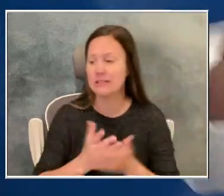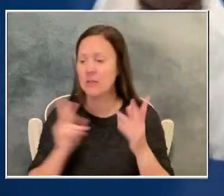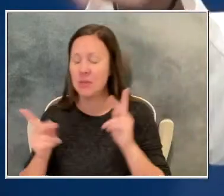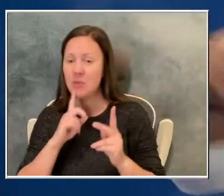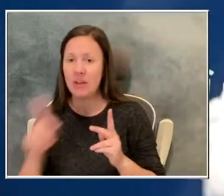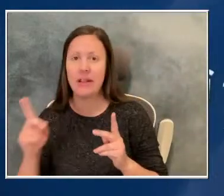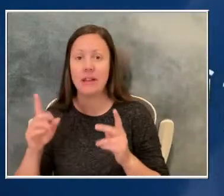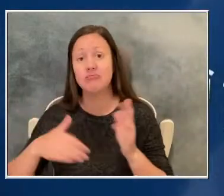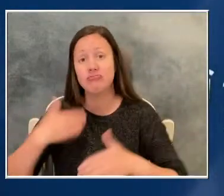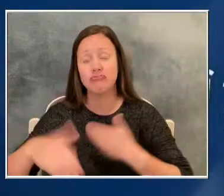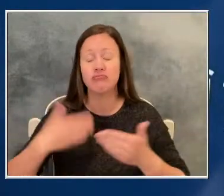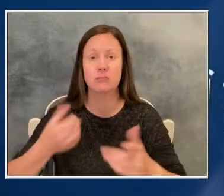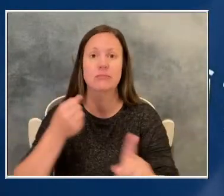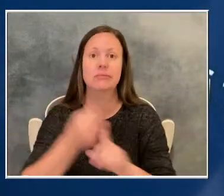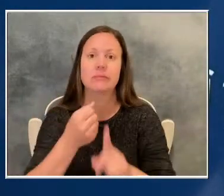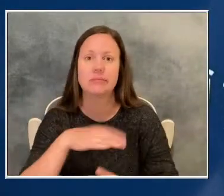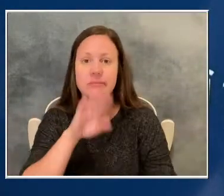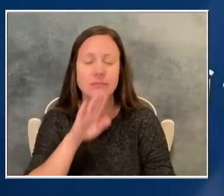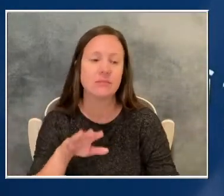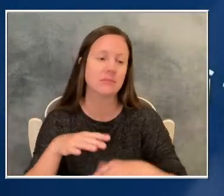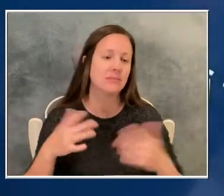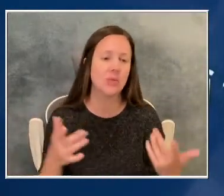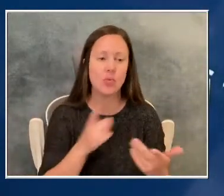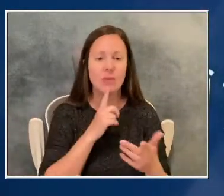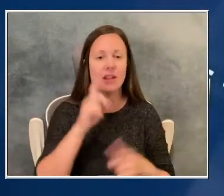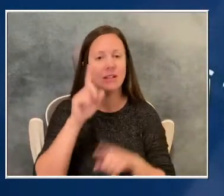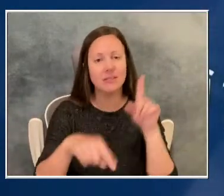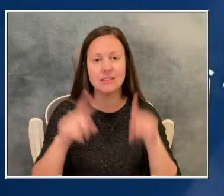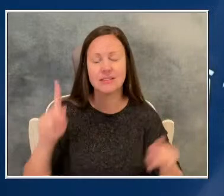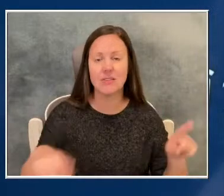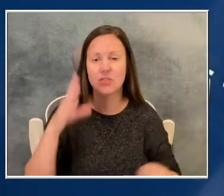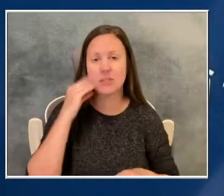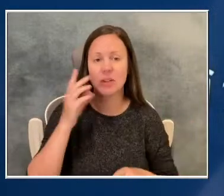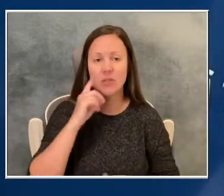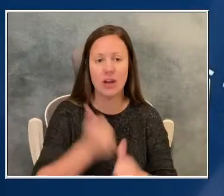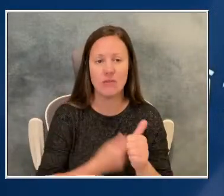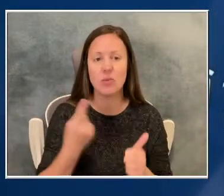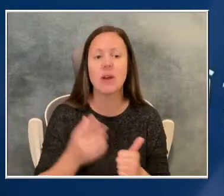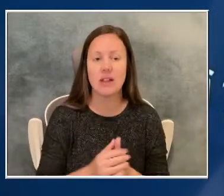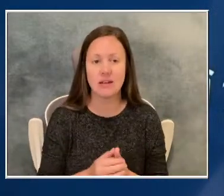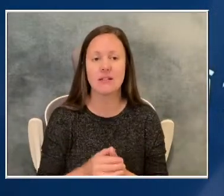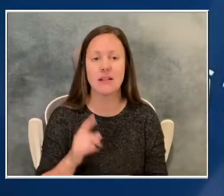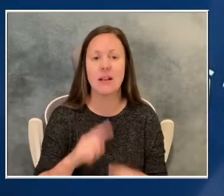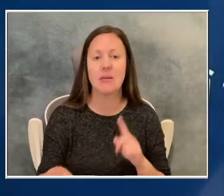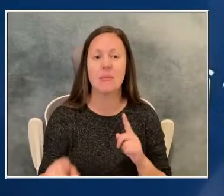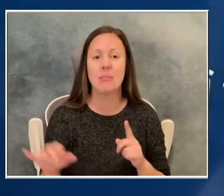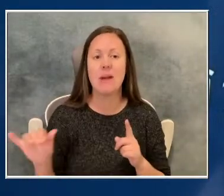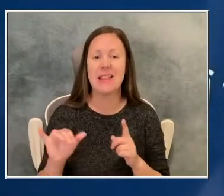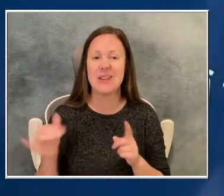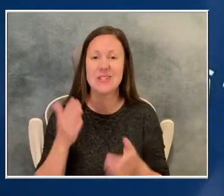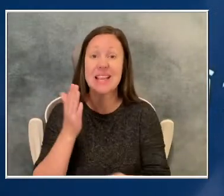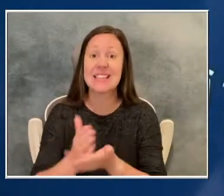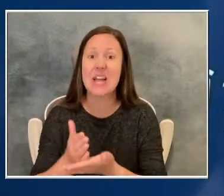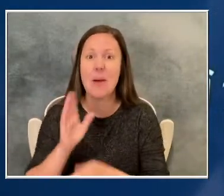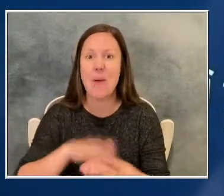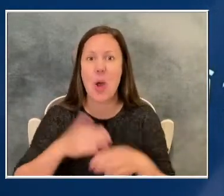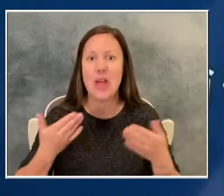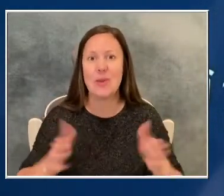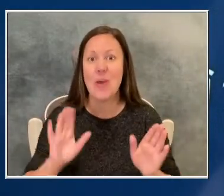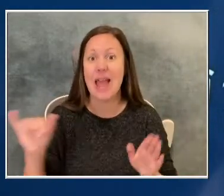Sometimes it's 20, but there's stops along the way, right? There's water stations, there's a first aid